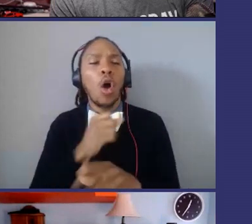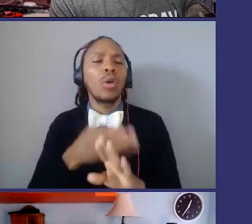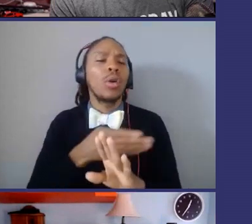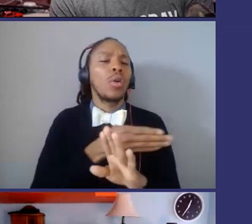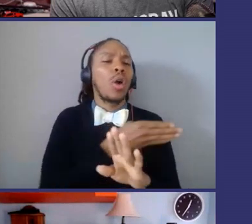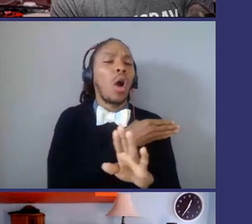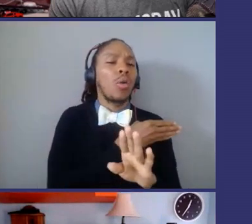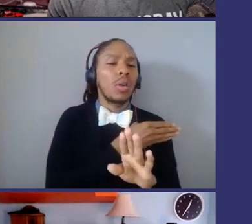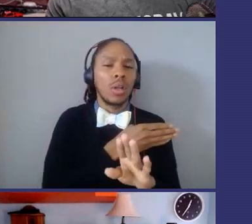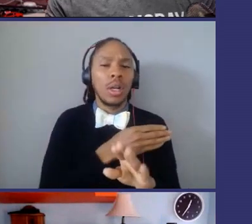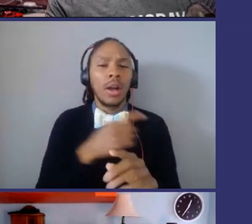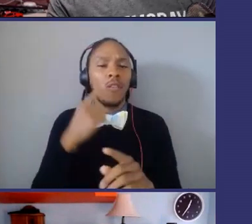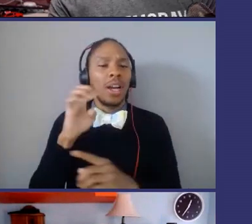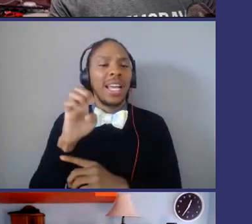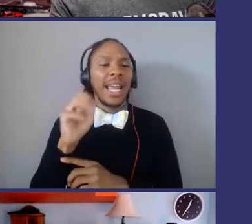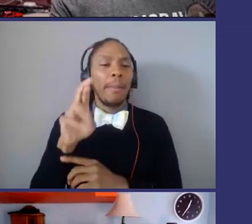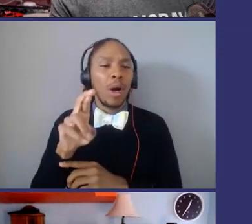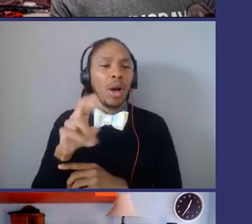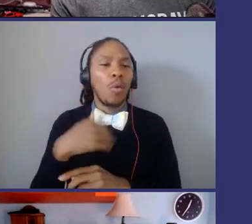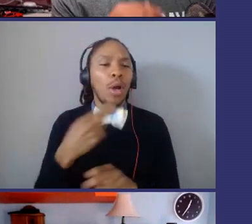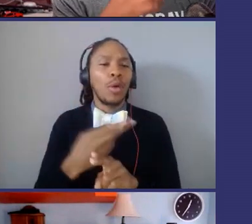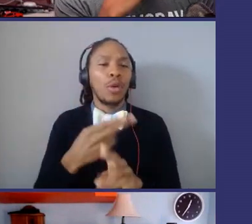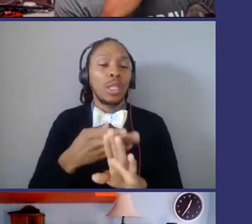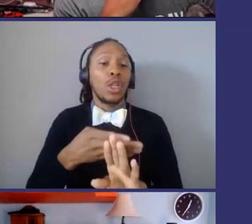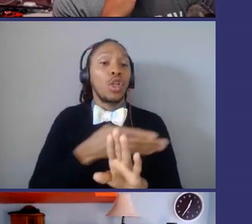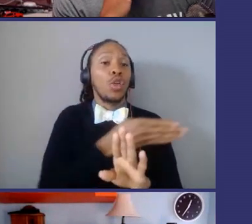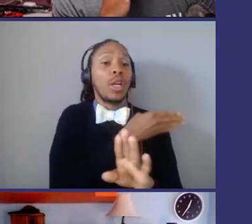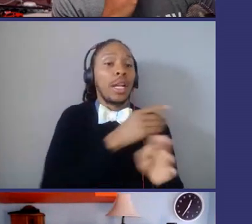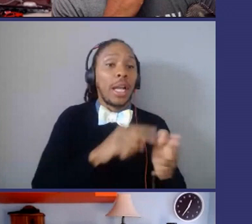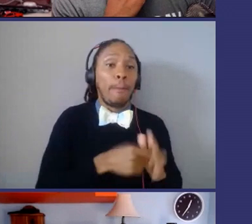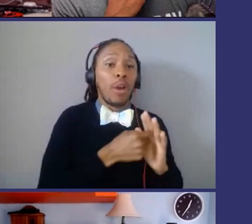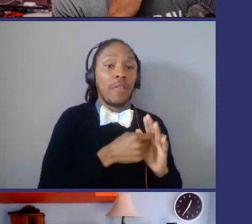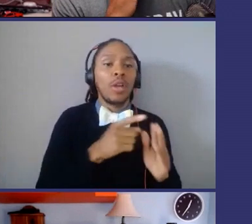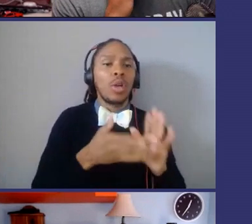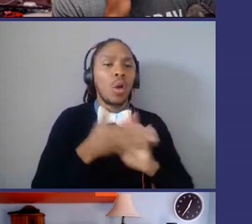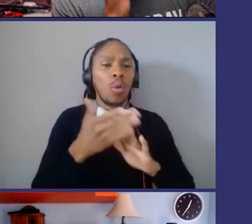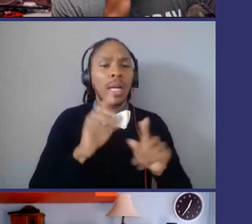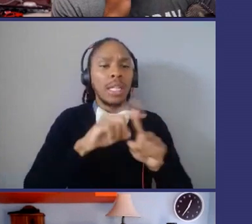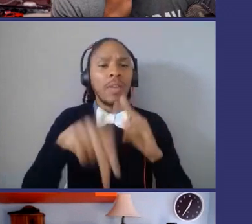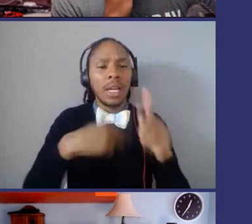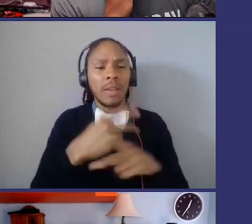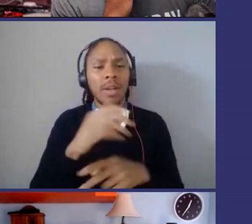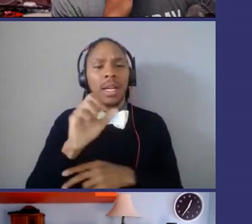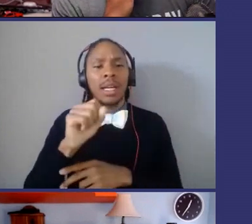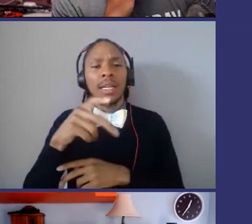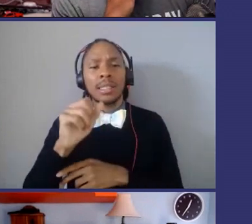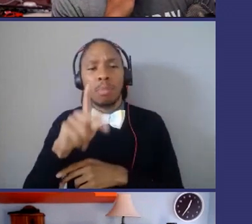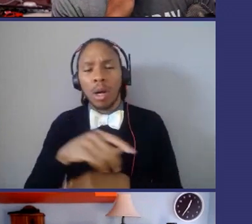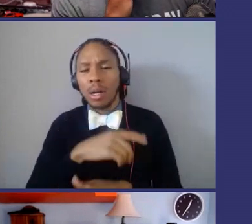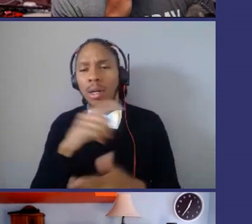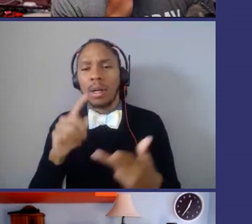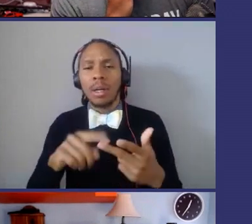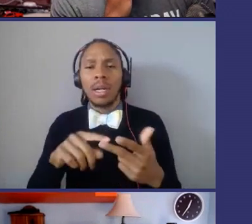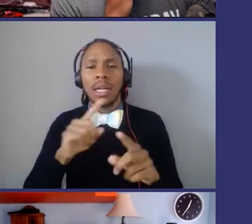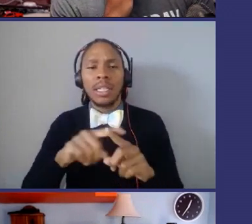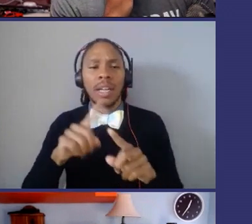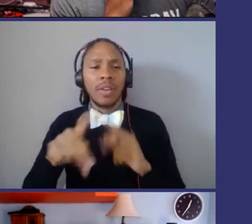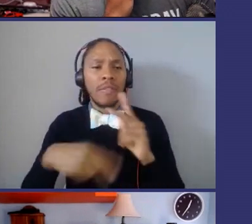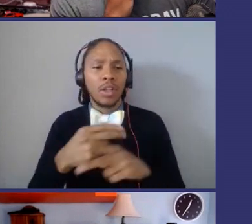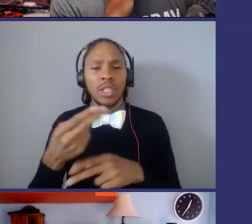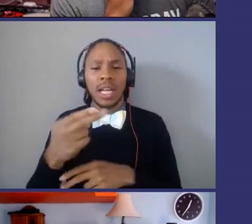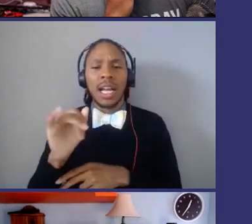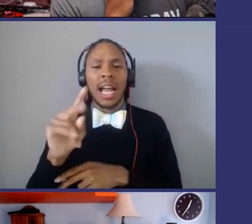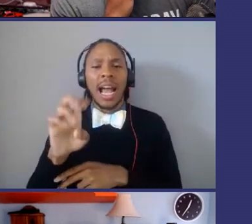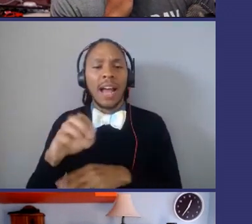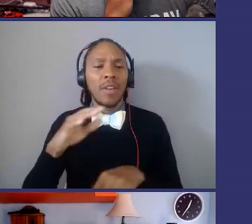release version of EMR that we were using during the preview. So you can run different versions of Spark if you want to, or different versions of Hive on